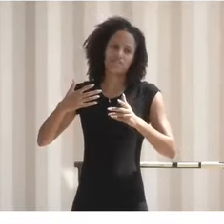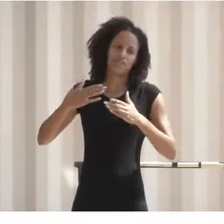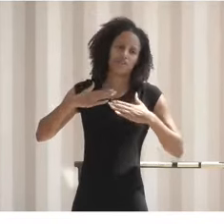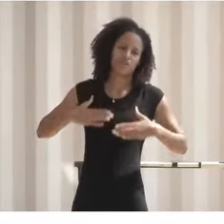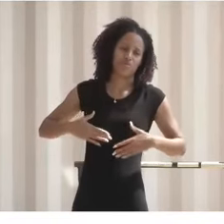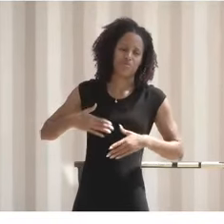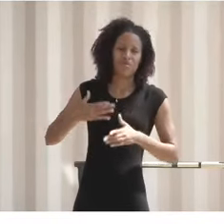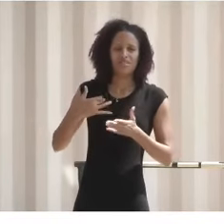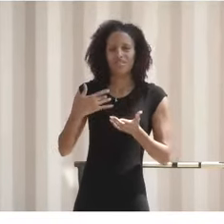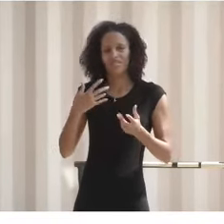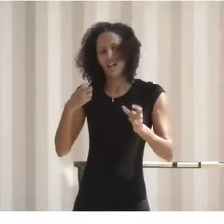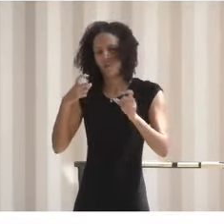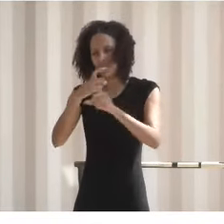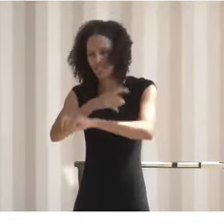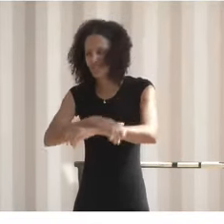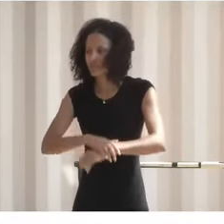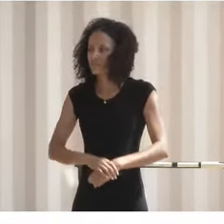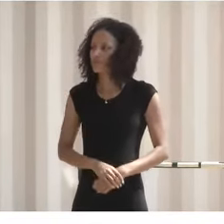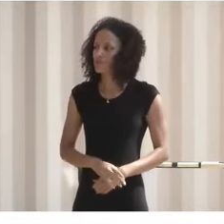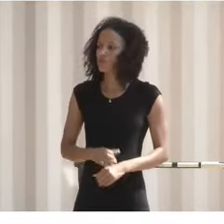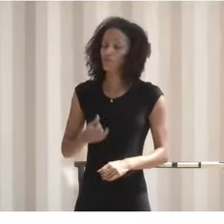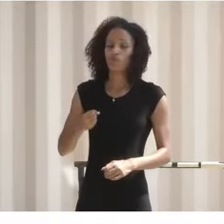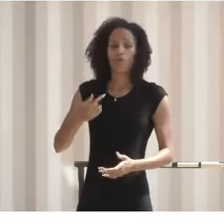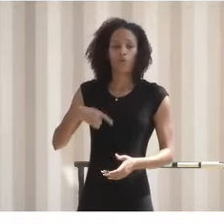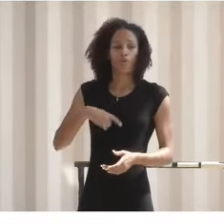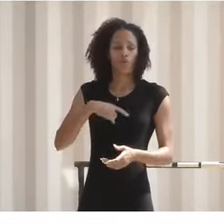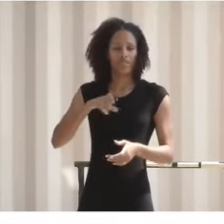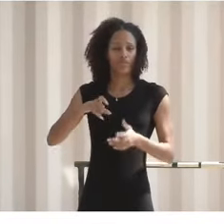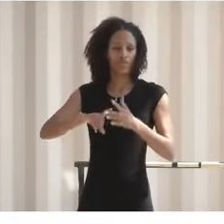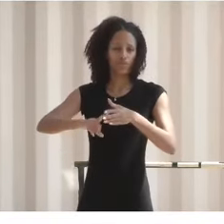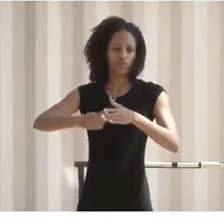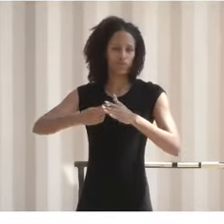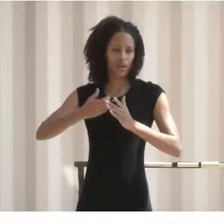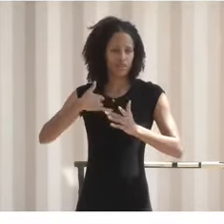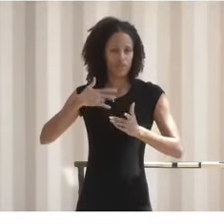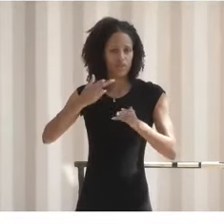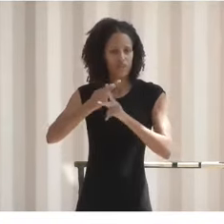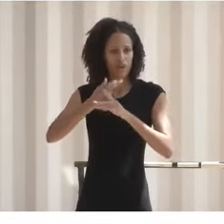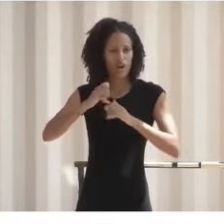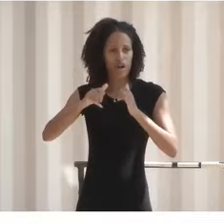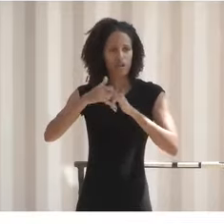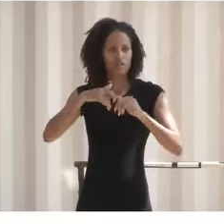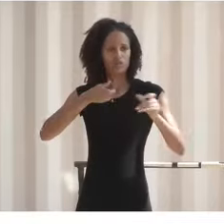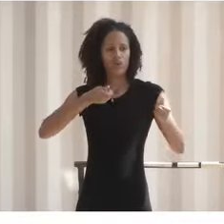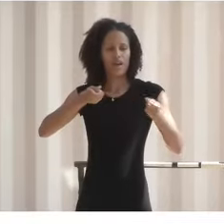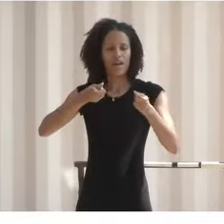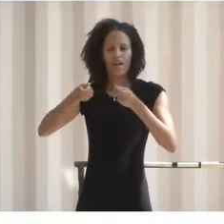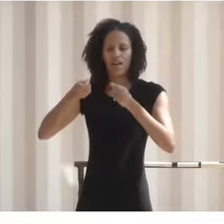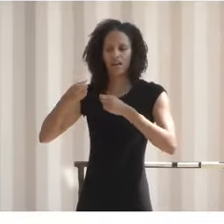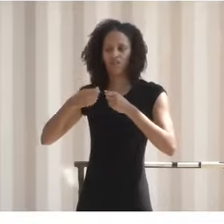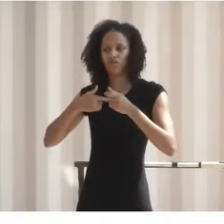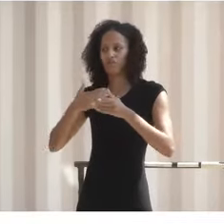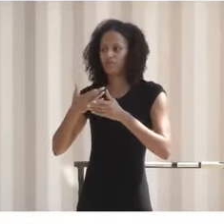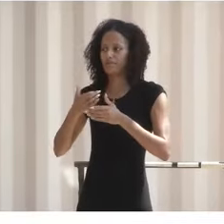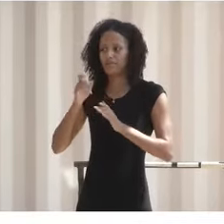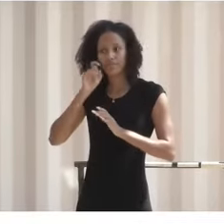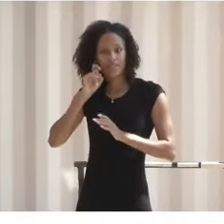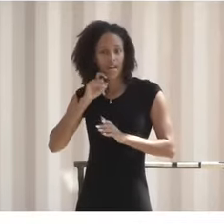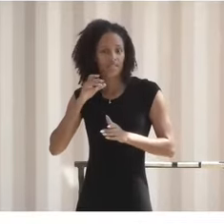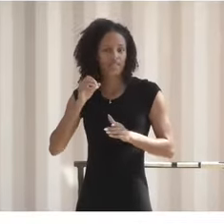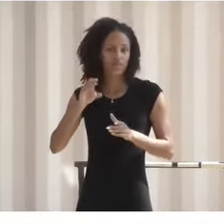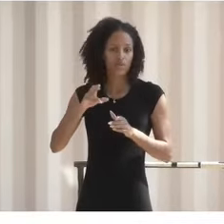So then we need to start having to handle issues of sexual reproductive health by giving the